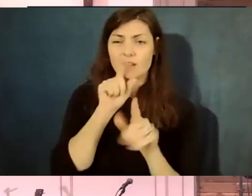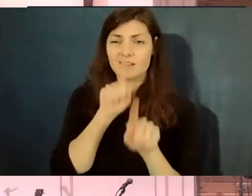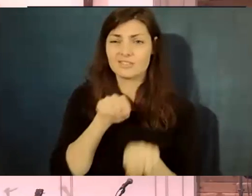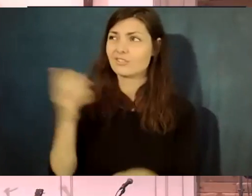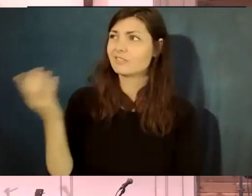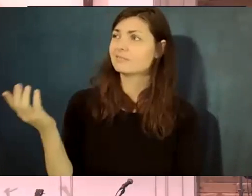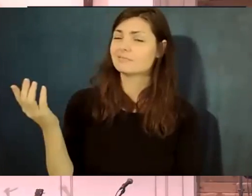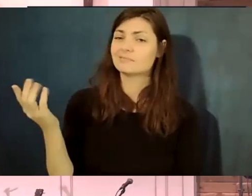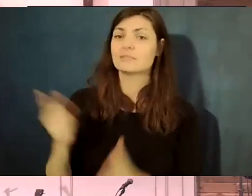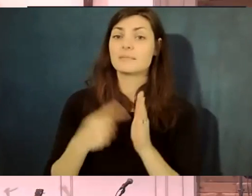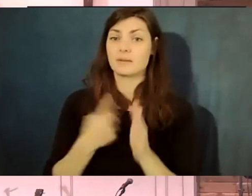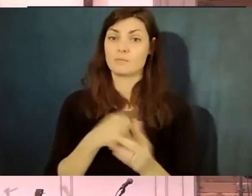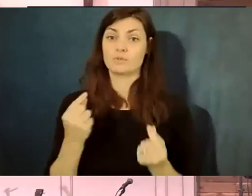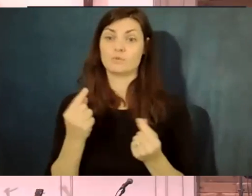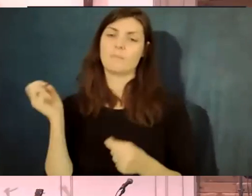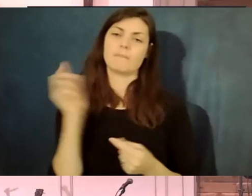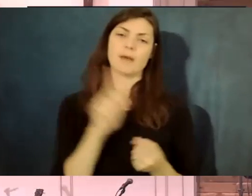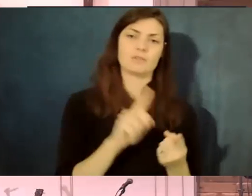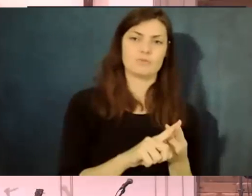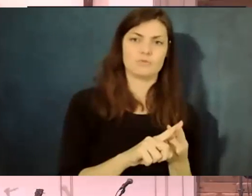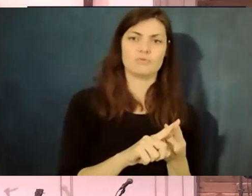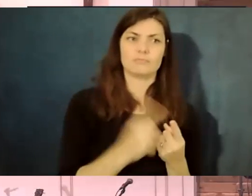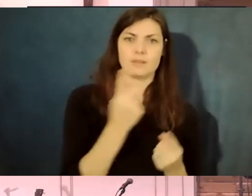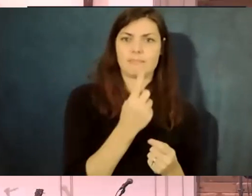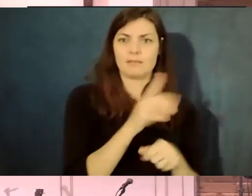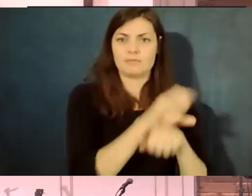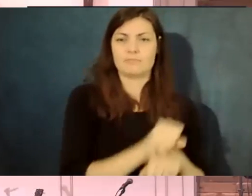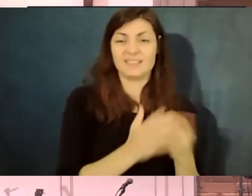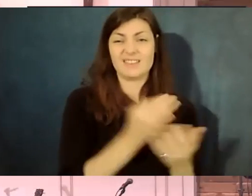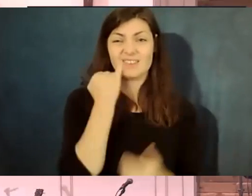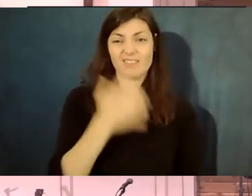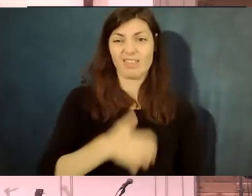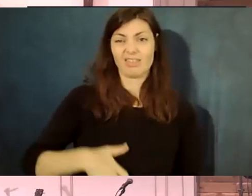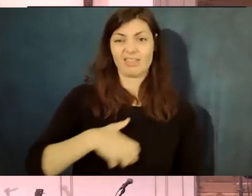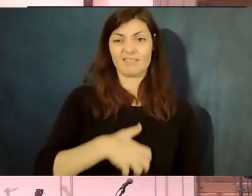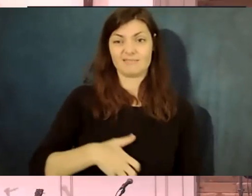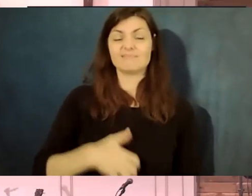sometimes we go back to what's familiar. Even if it's gross.